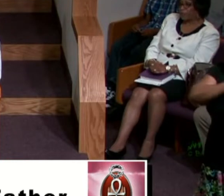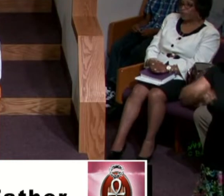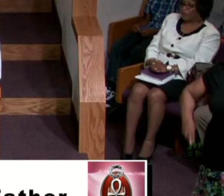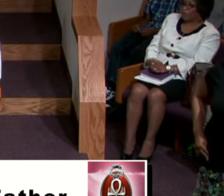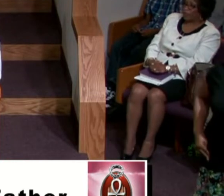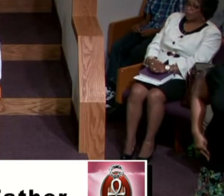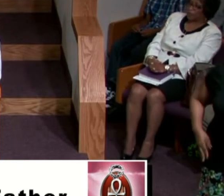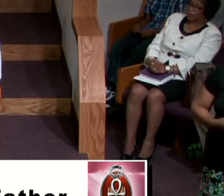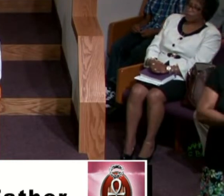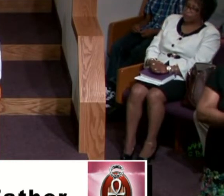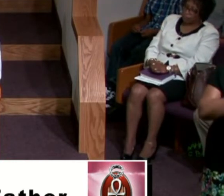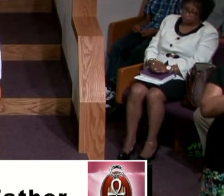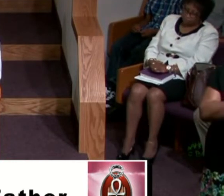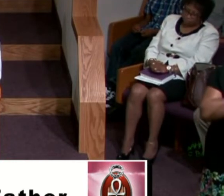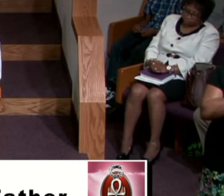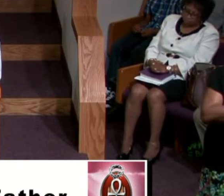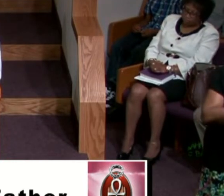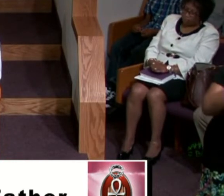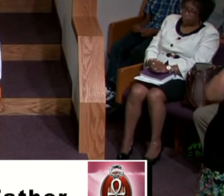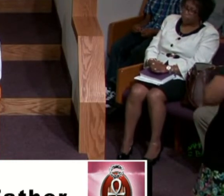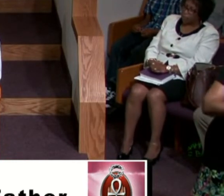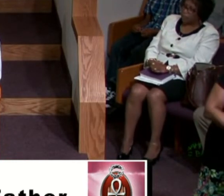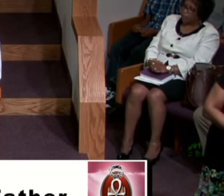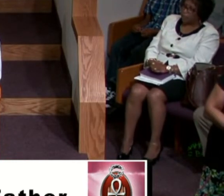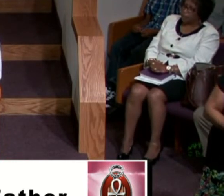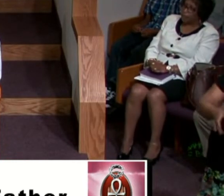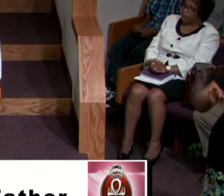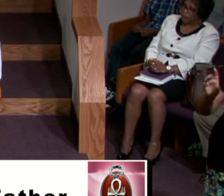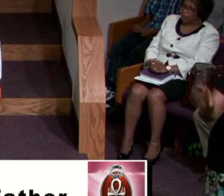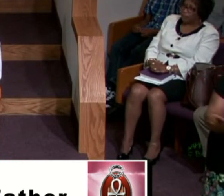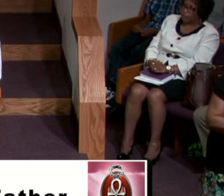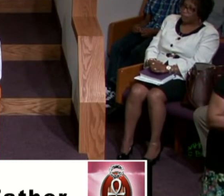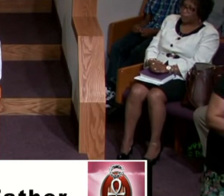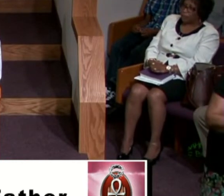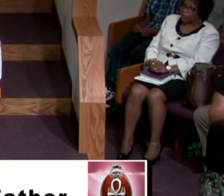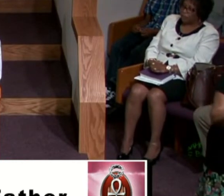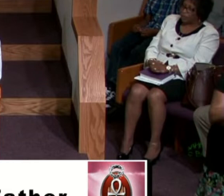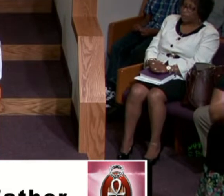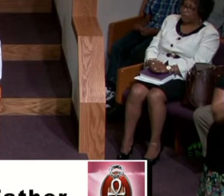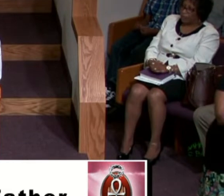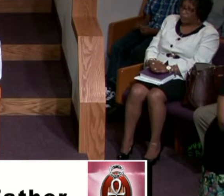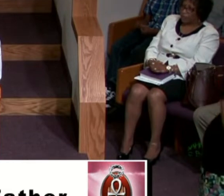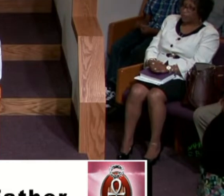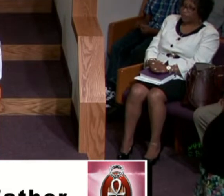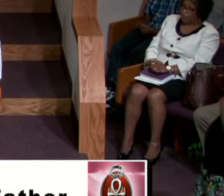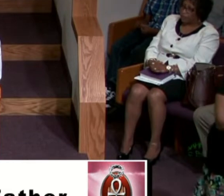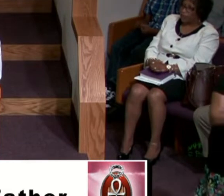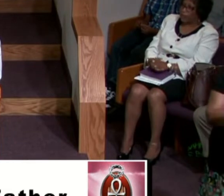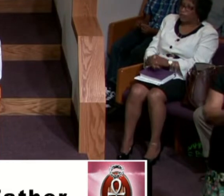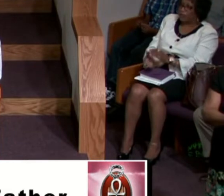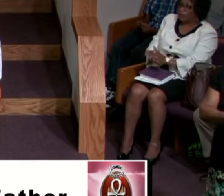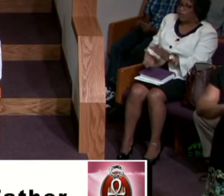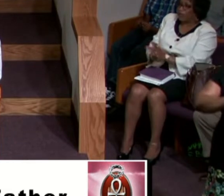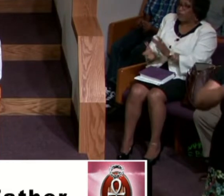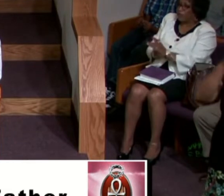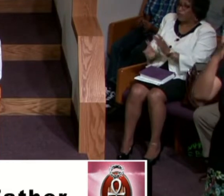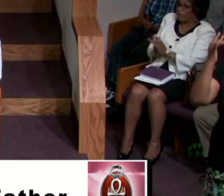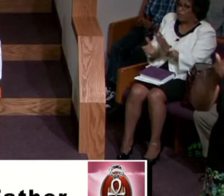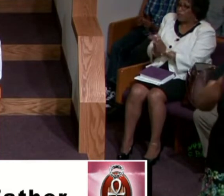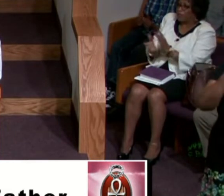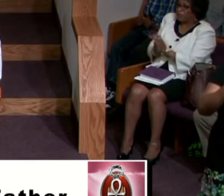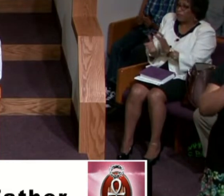his biological son, he was to treat him as his own son, because God does not make